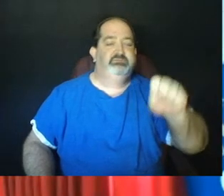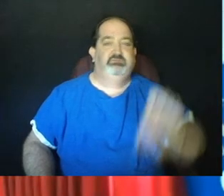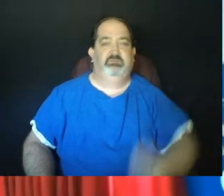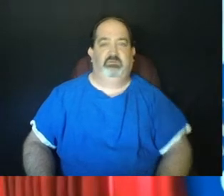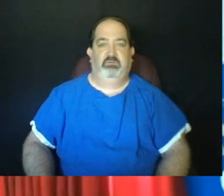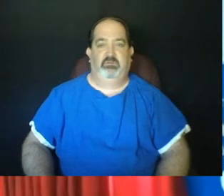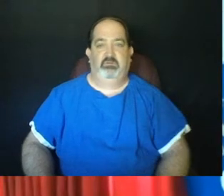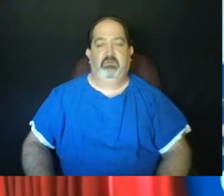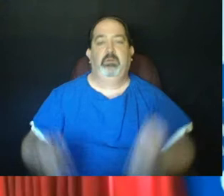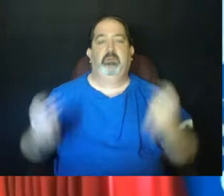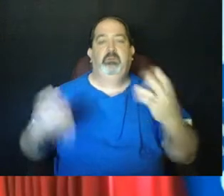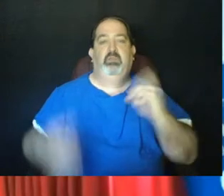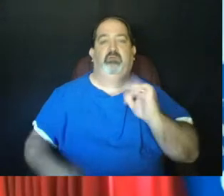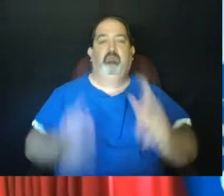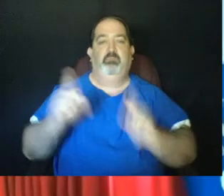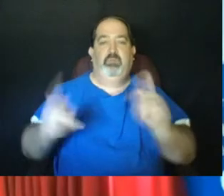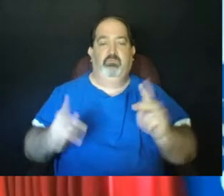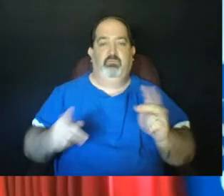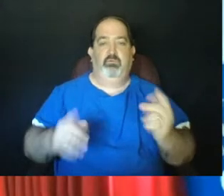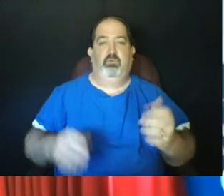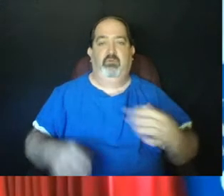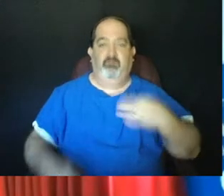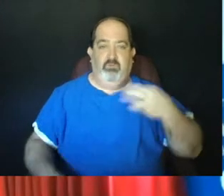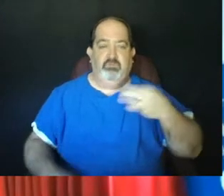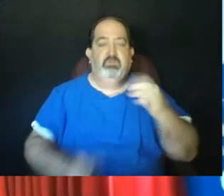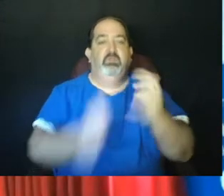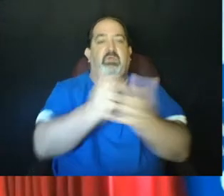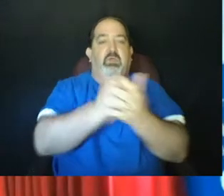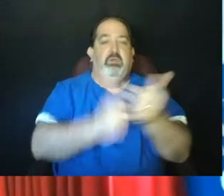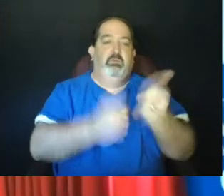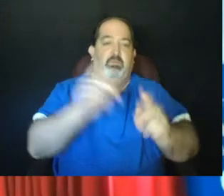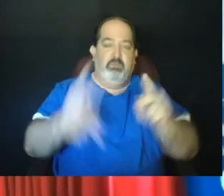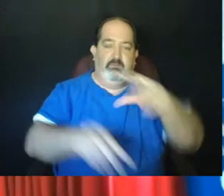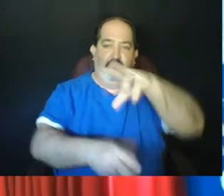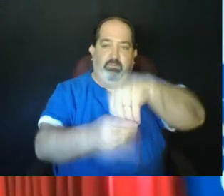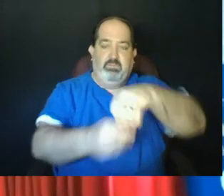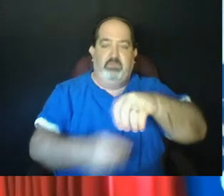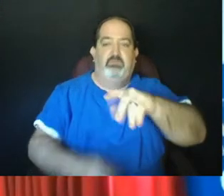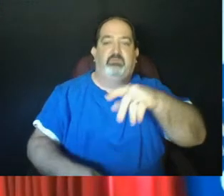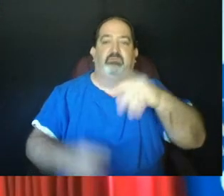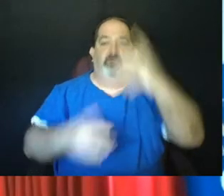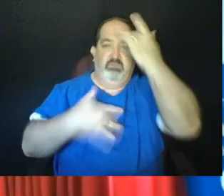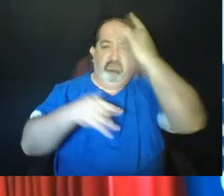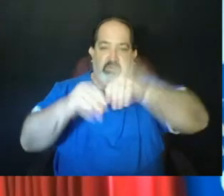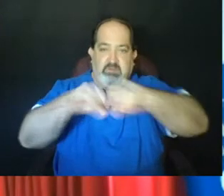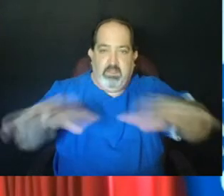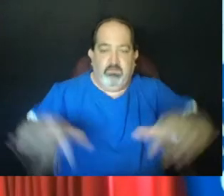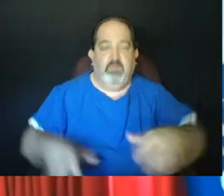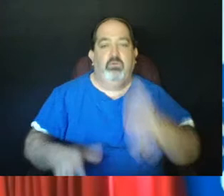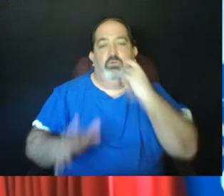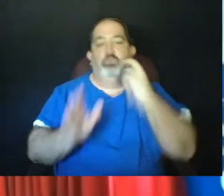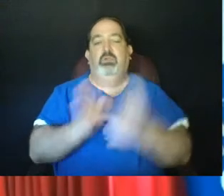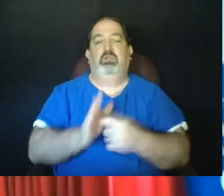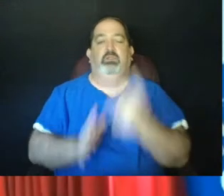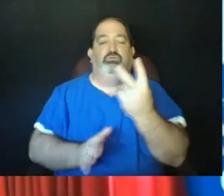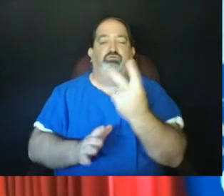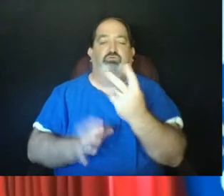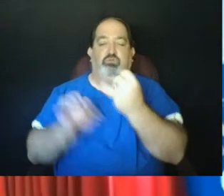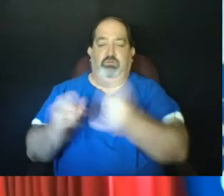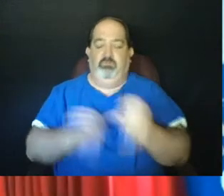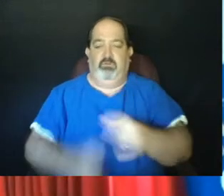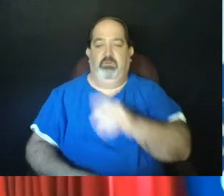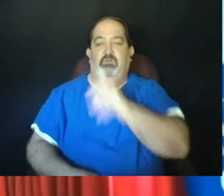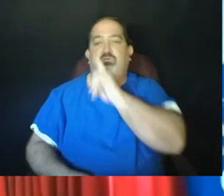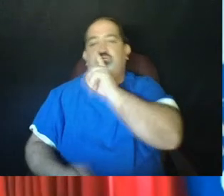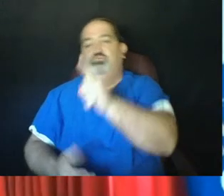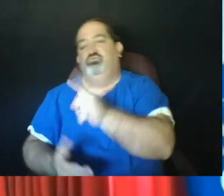So many of our populace have stepped up to help others during this pandemic. Today, we want to recognize two of these such individuals. True